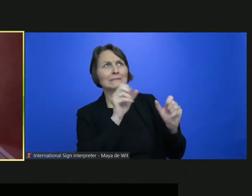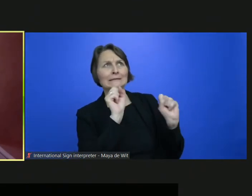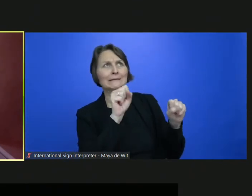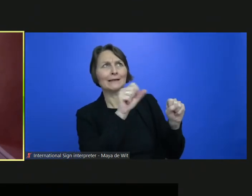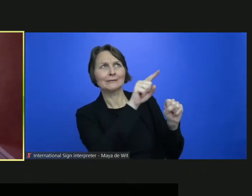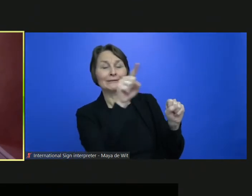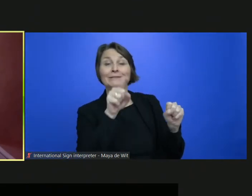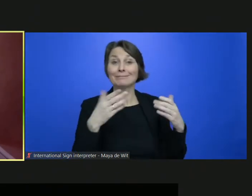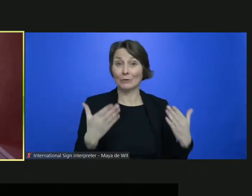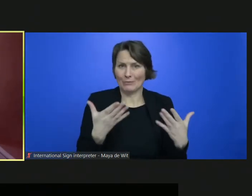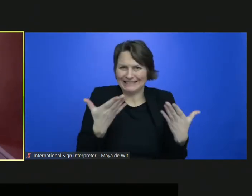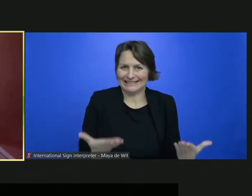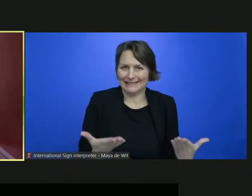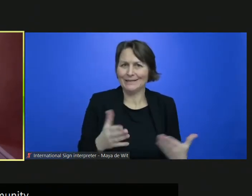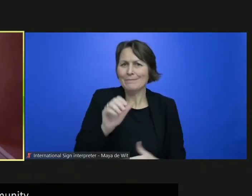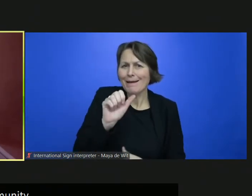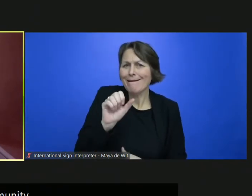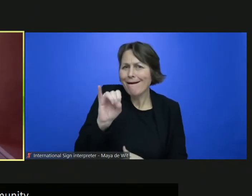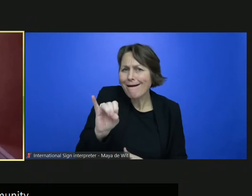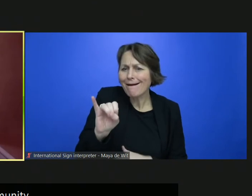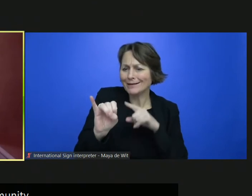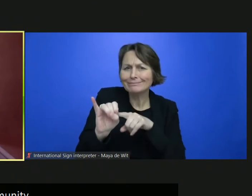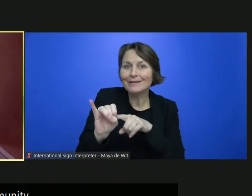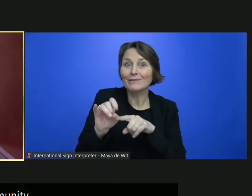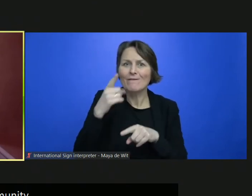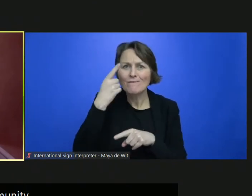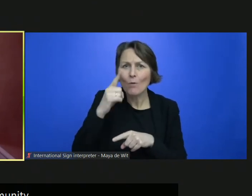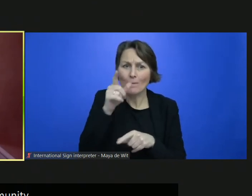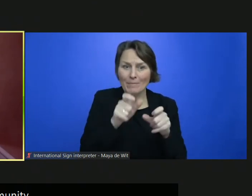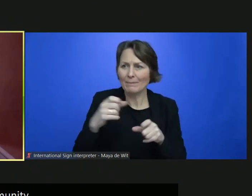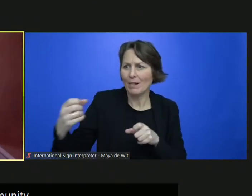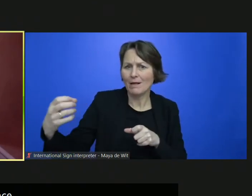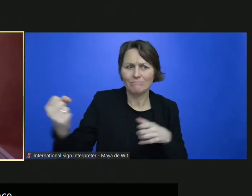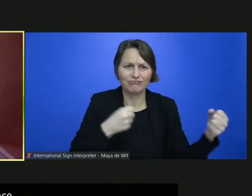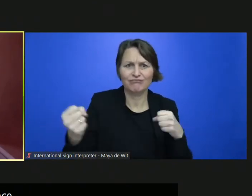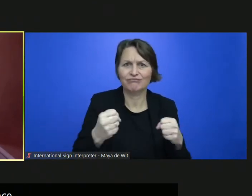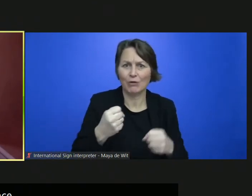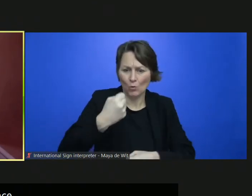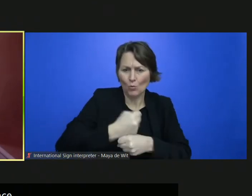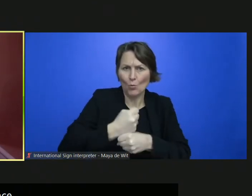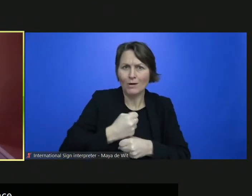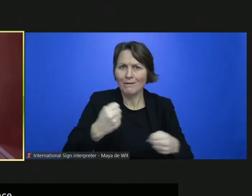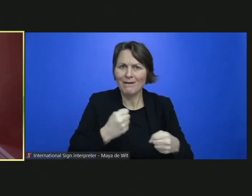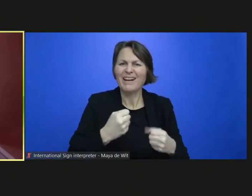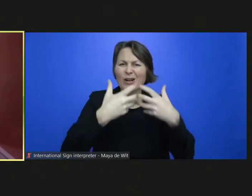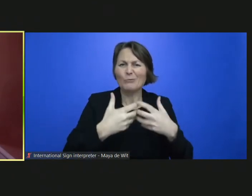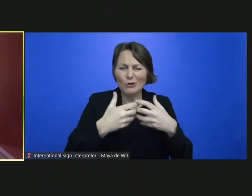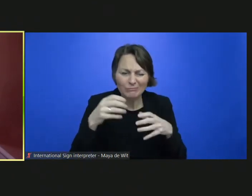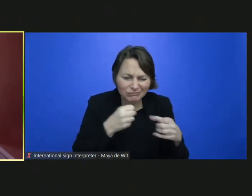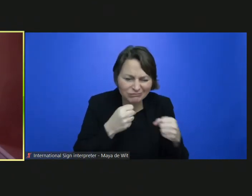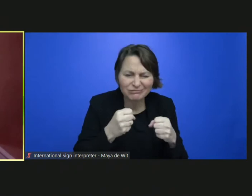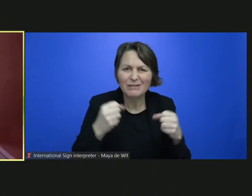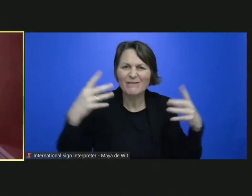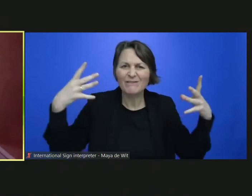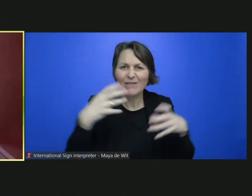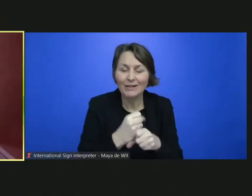intelligence recruitment HR technology is going to be increasingly fashionable with the smaller organizations. And